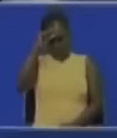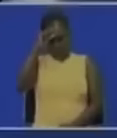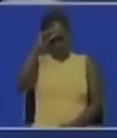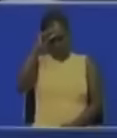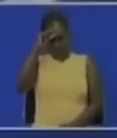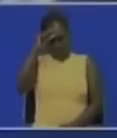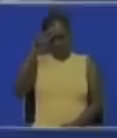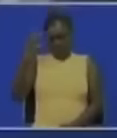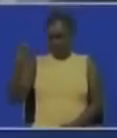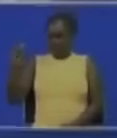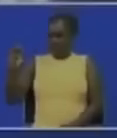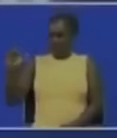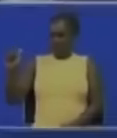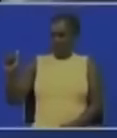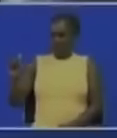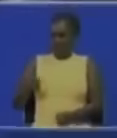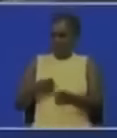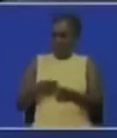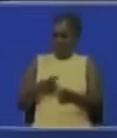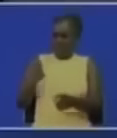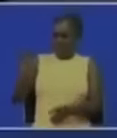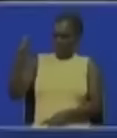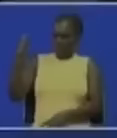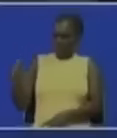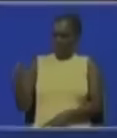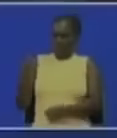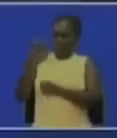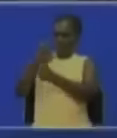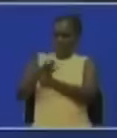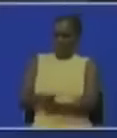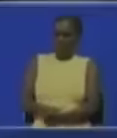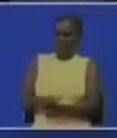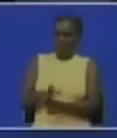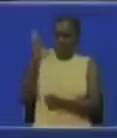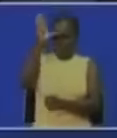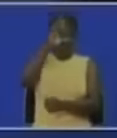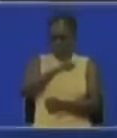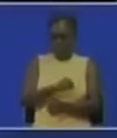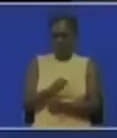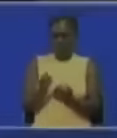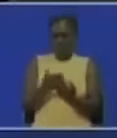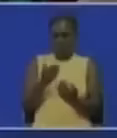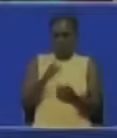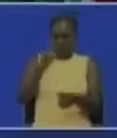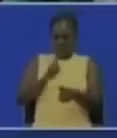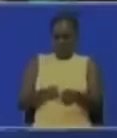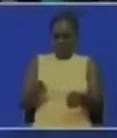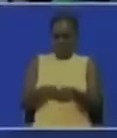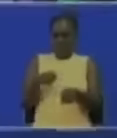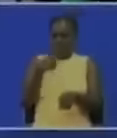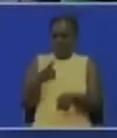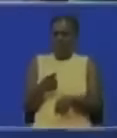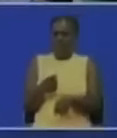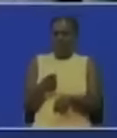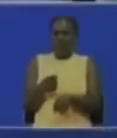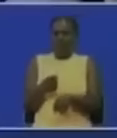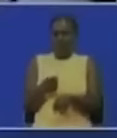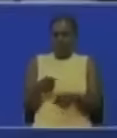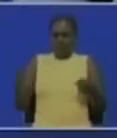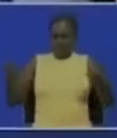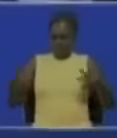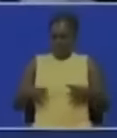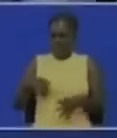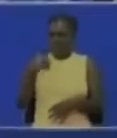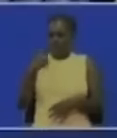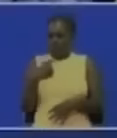The MCAs accused the County Executive of undermining and mistreating them when, as they claim, the law is clear on who